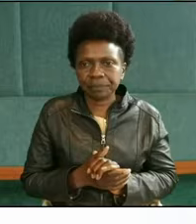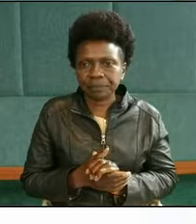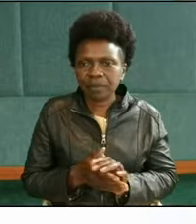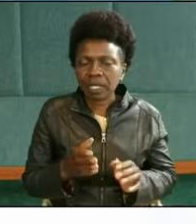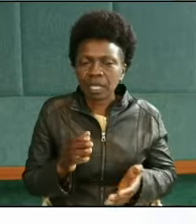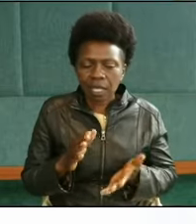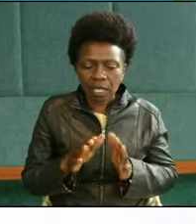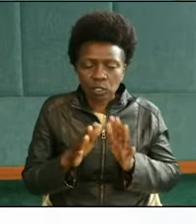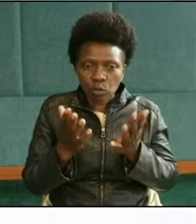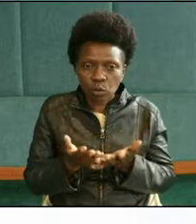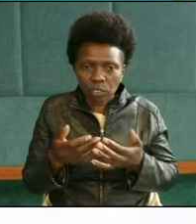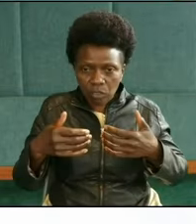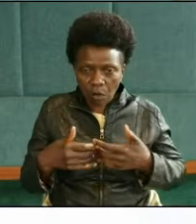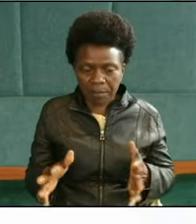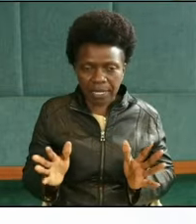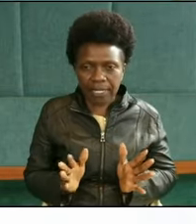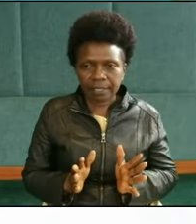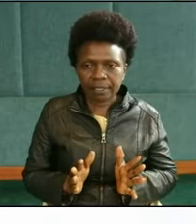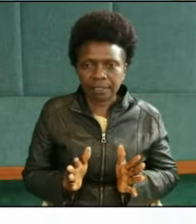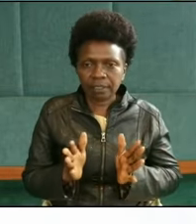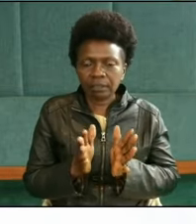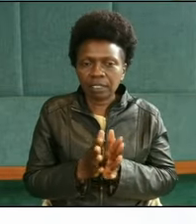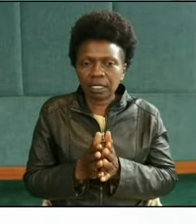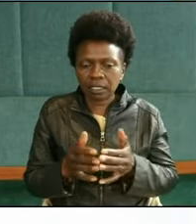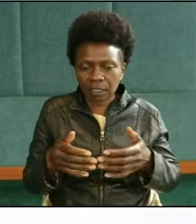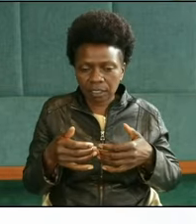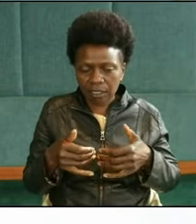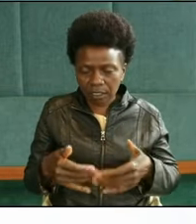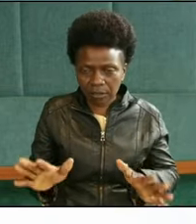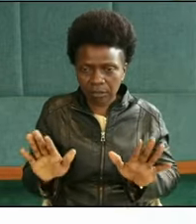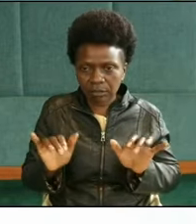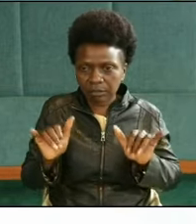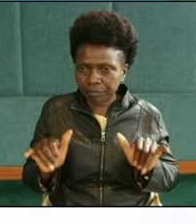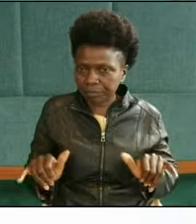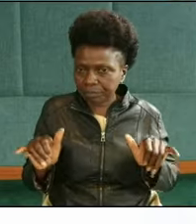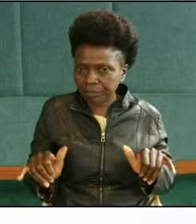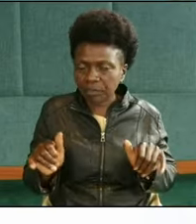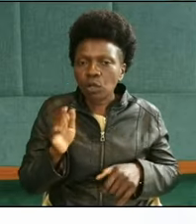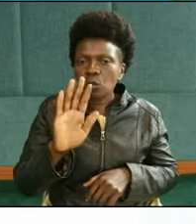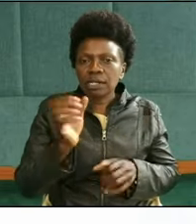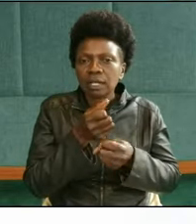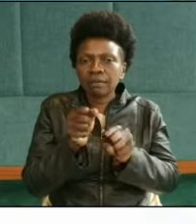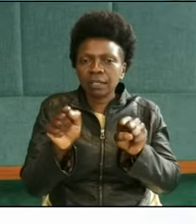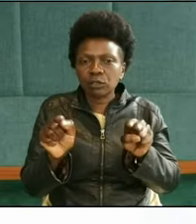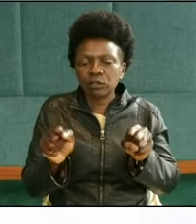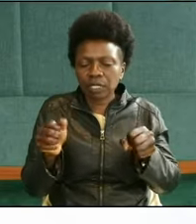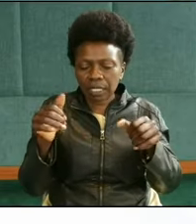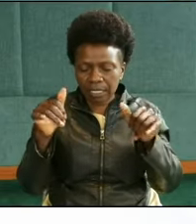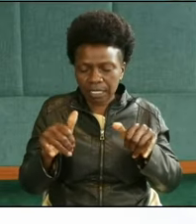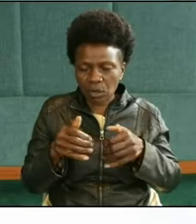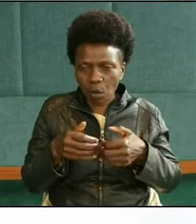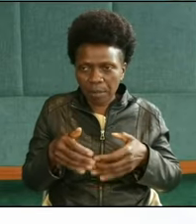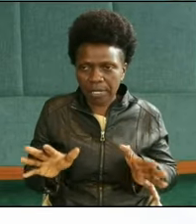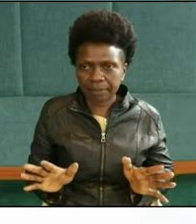The scroll is open and it stays open. Your salvation stays